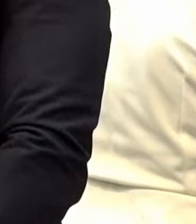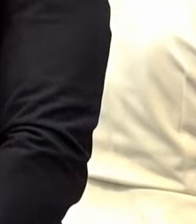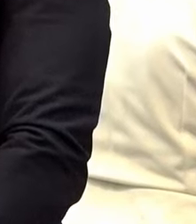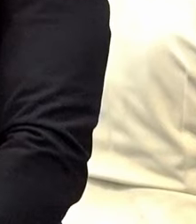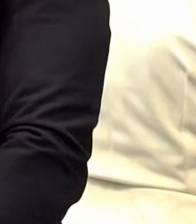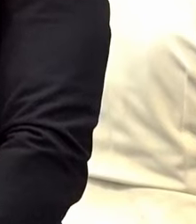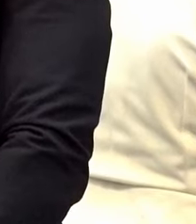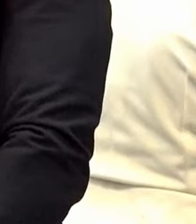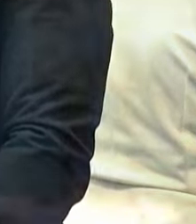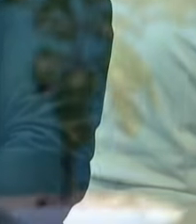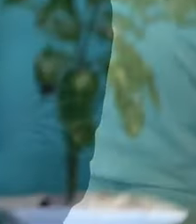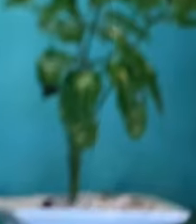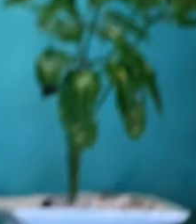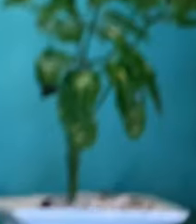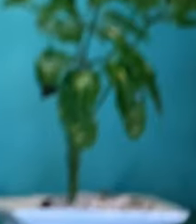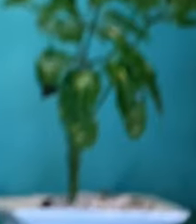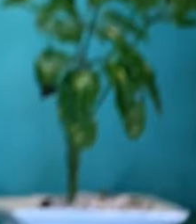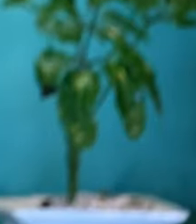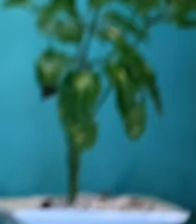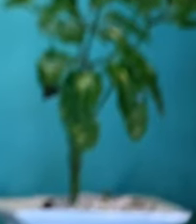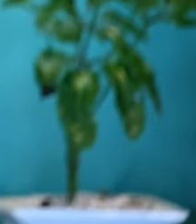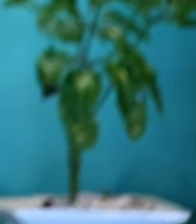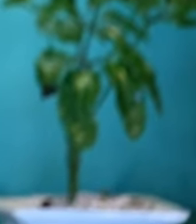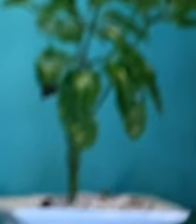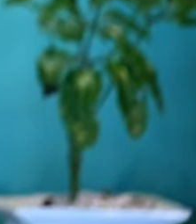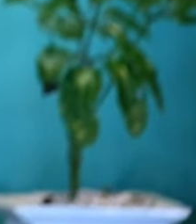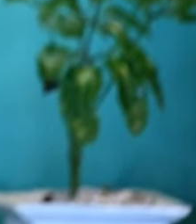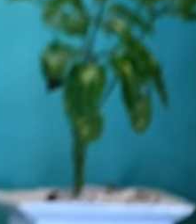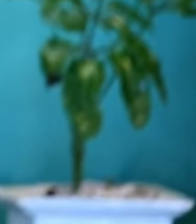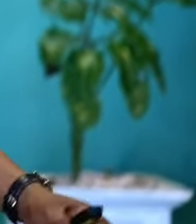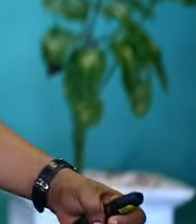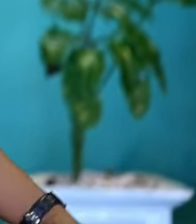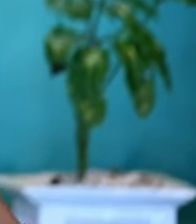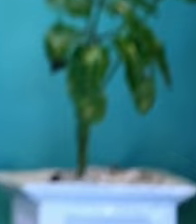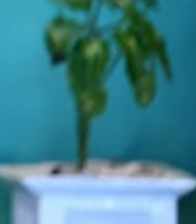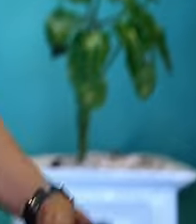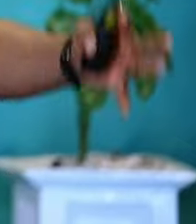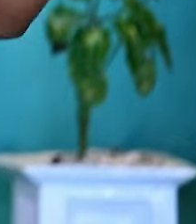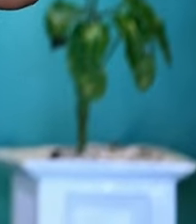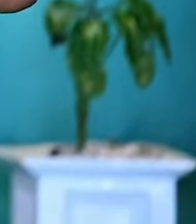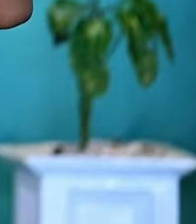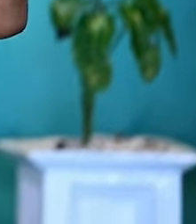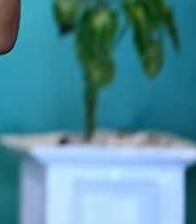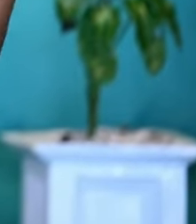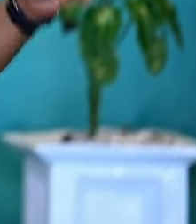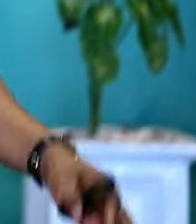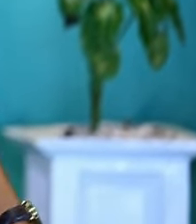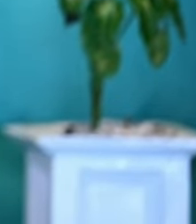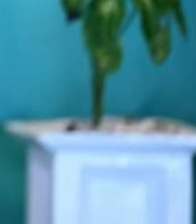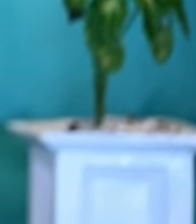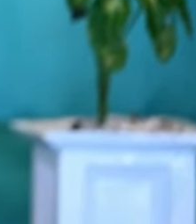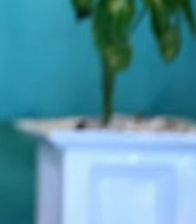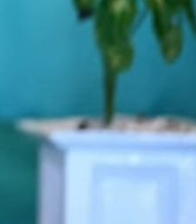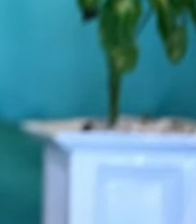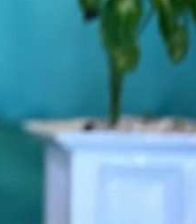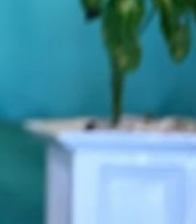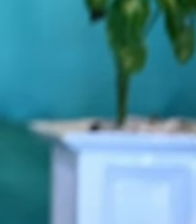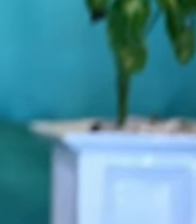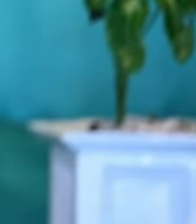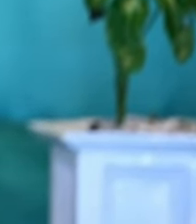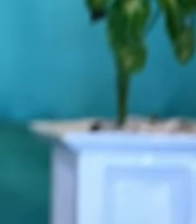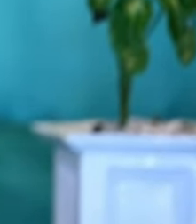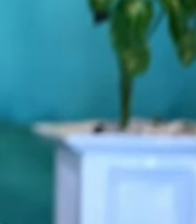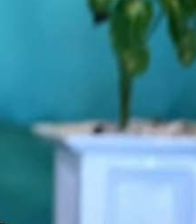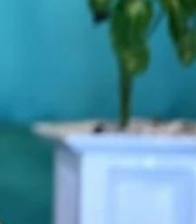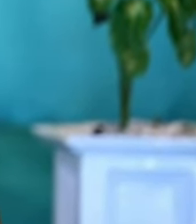Wherever you are, lift up your voice and be praying. Those joining online, lift up your voice and begin to pray.